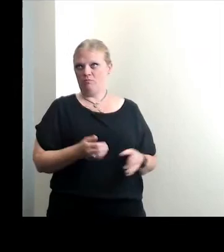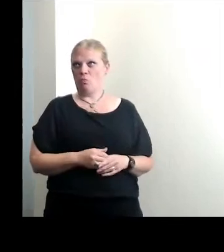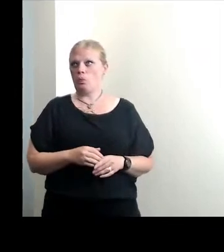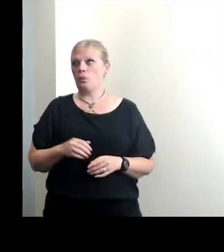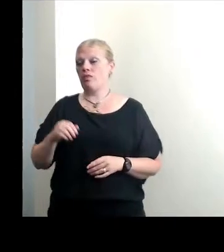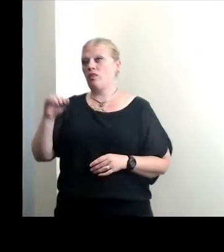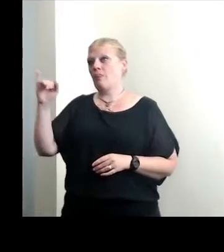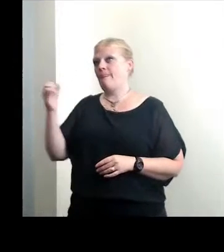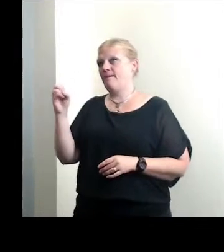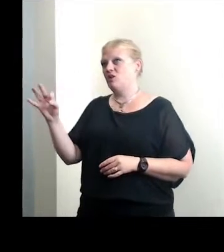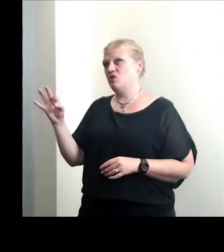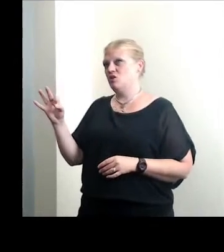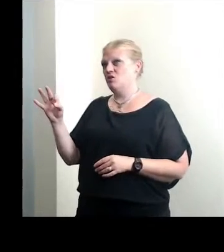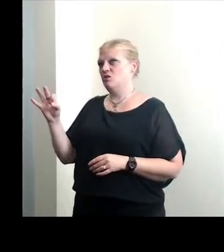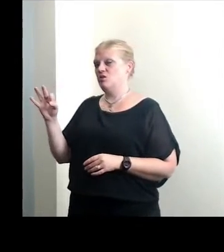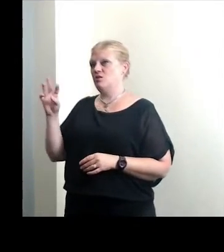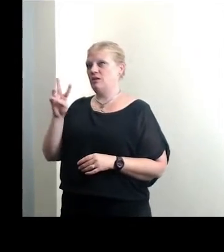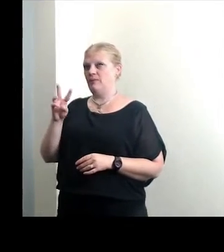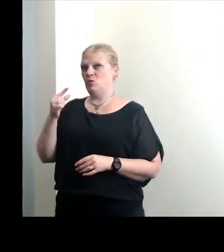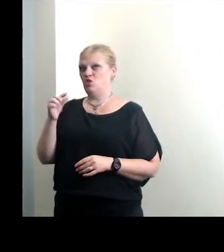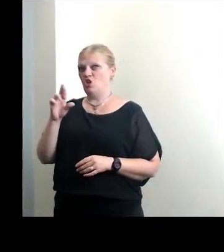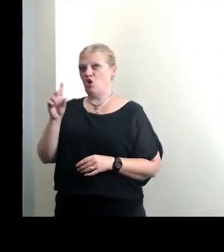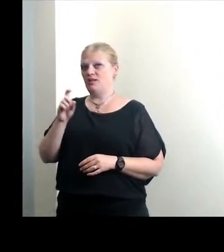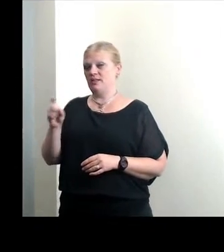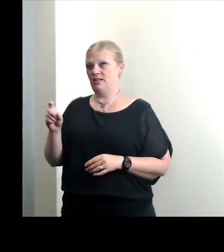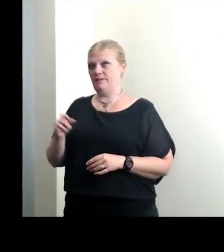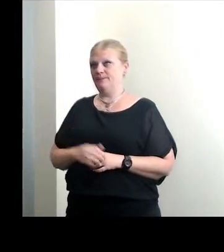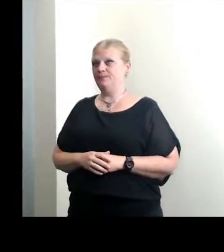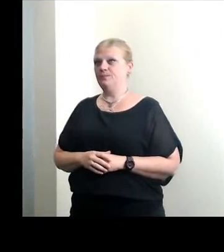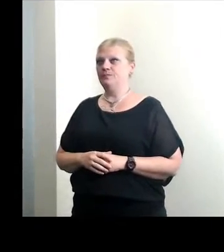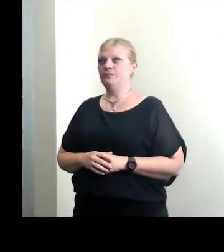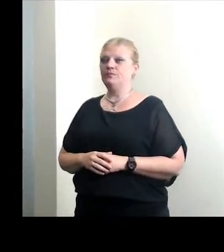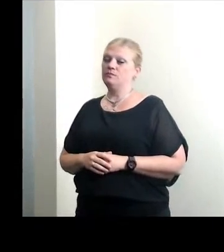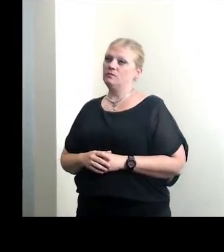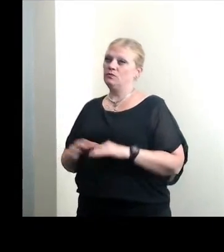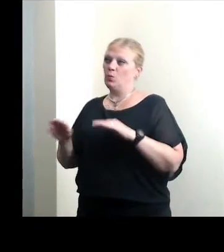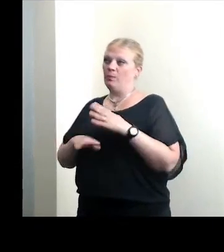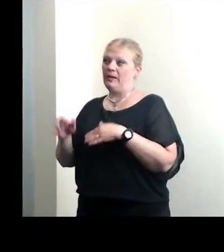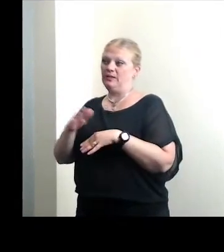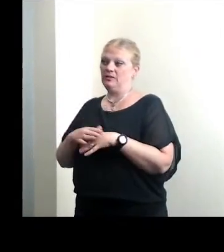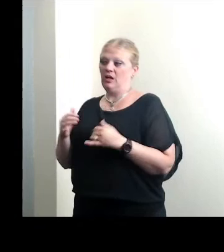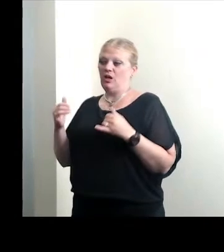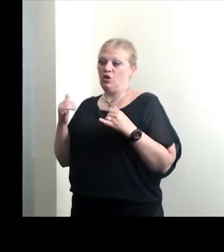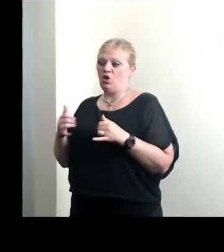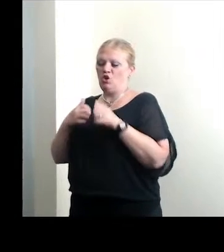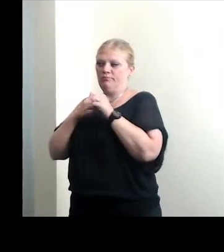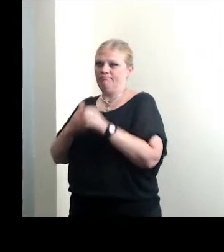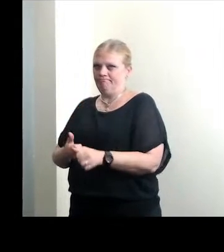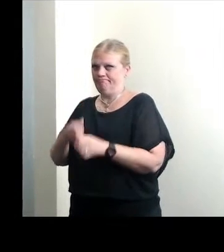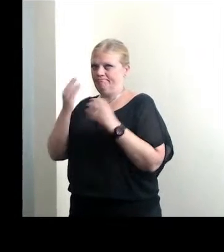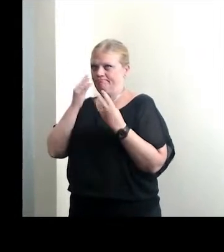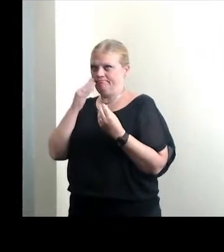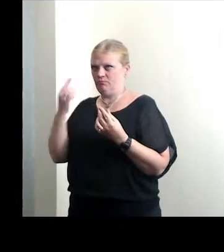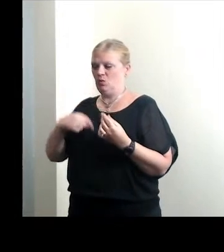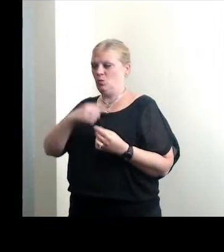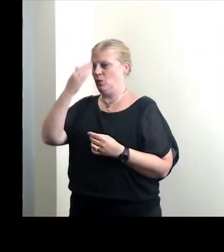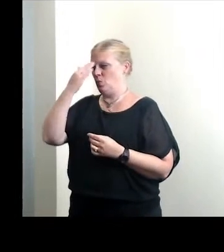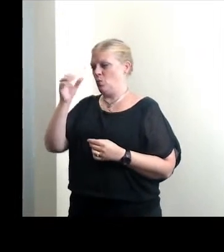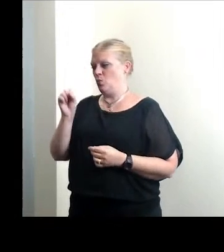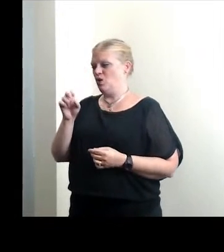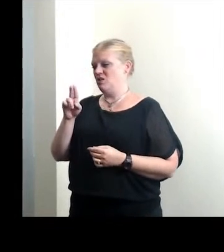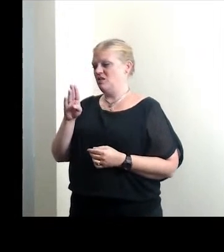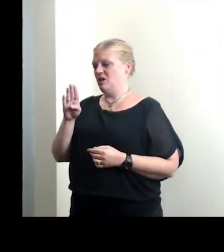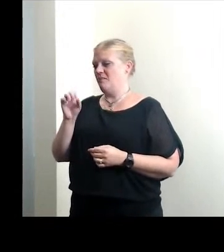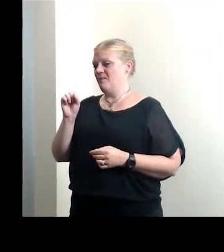Jeff? New Jersey. Based off of the current track in the data, we know that we're in substantial,